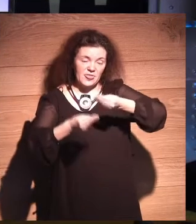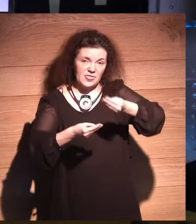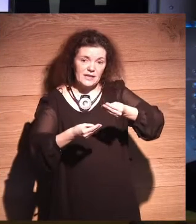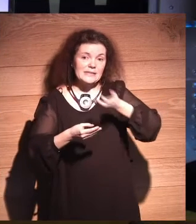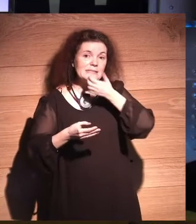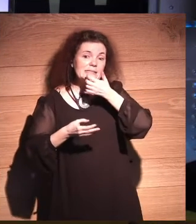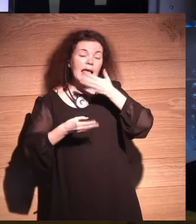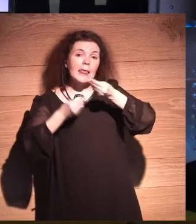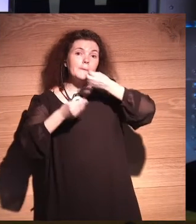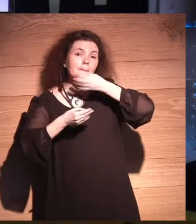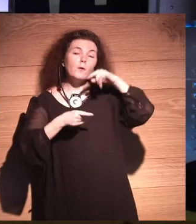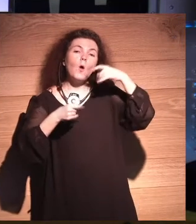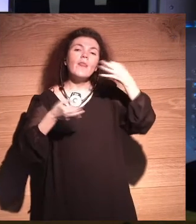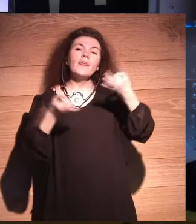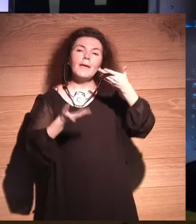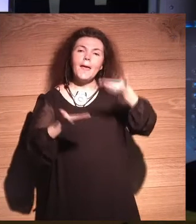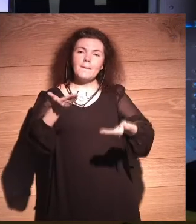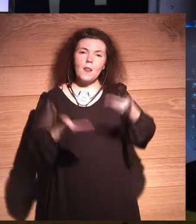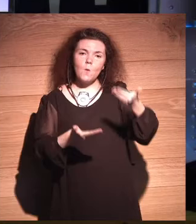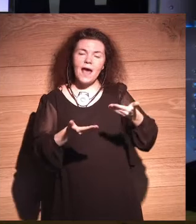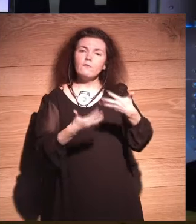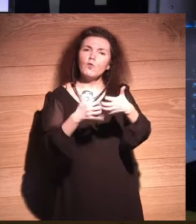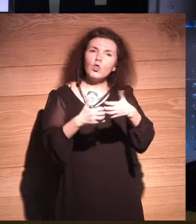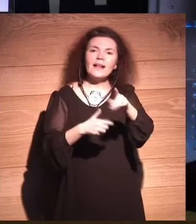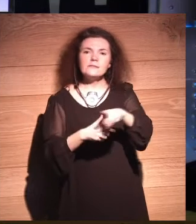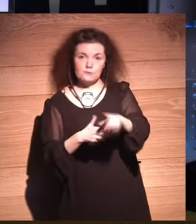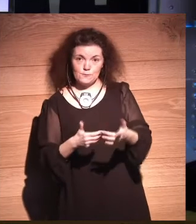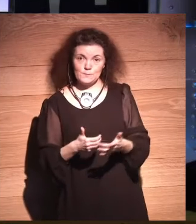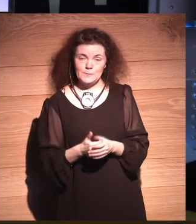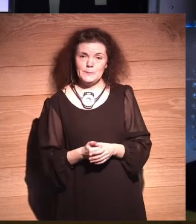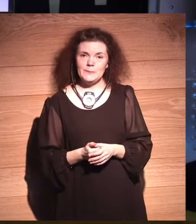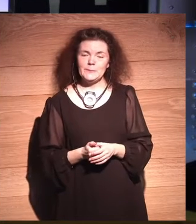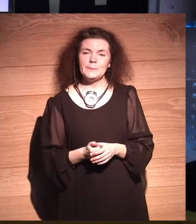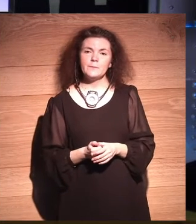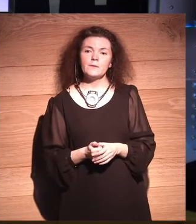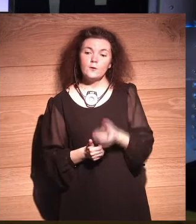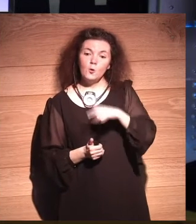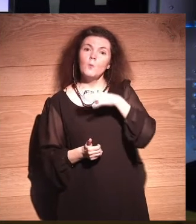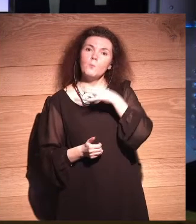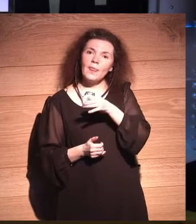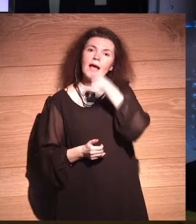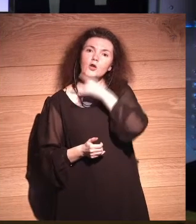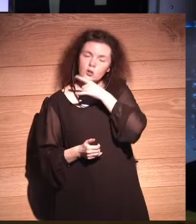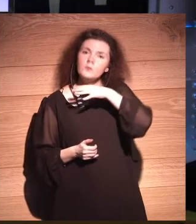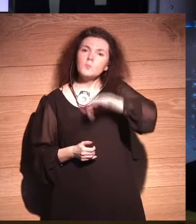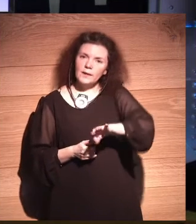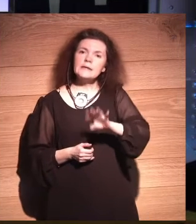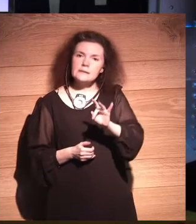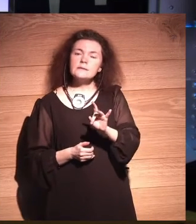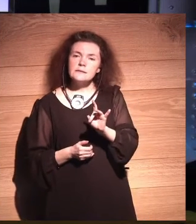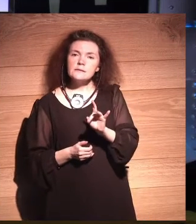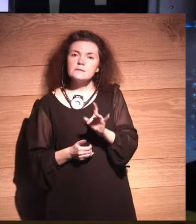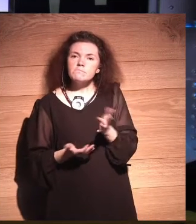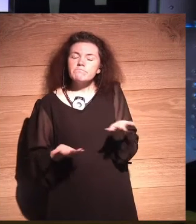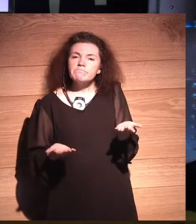evaluate what works. And where we truly tend to make the mistake is thinking of citizen engagement and the use of collective intelligence